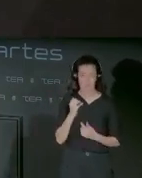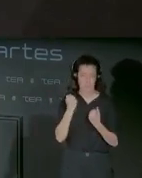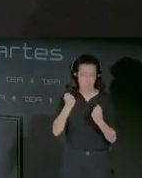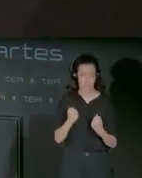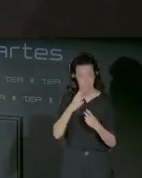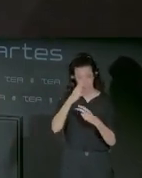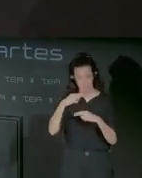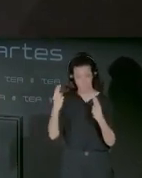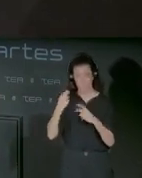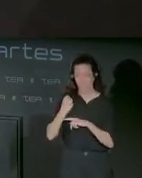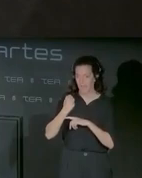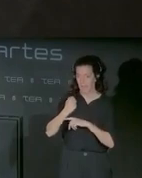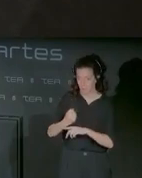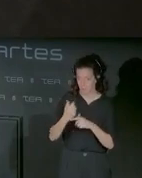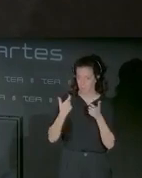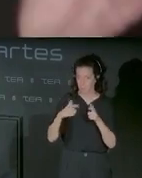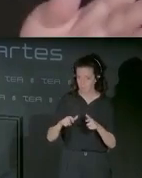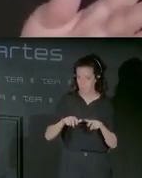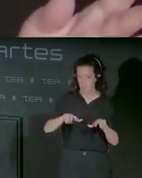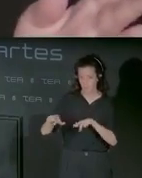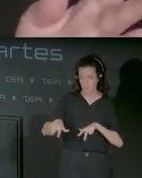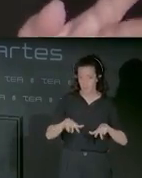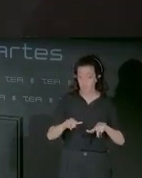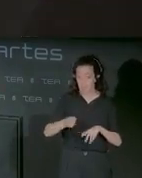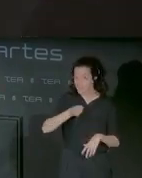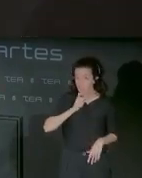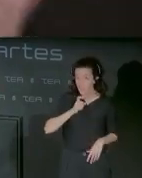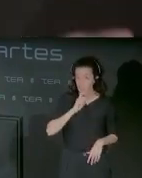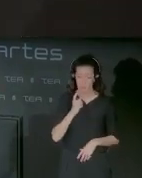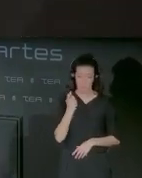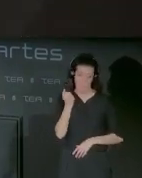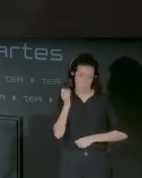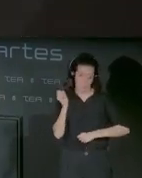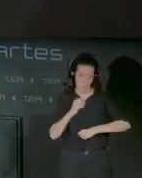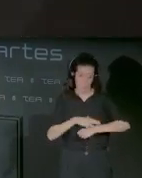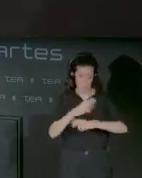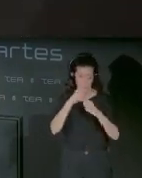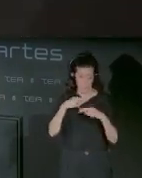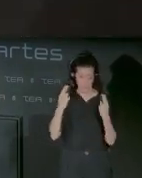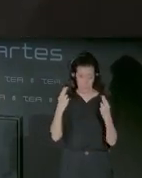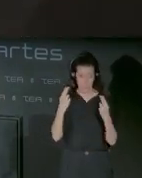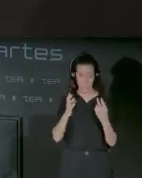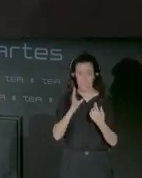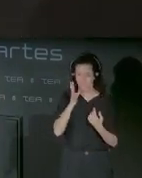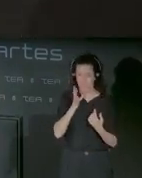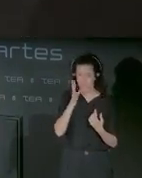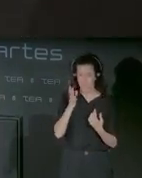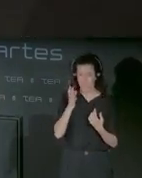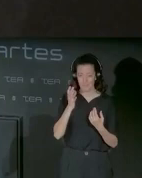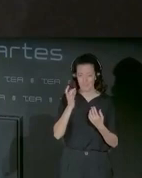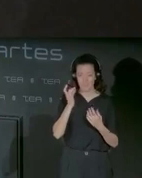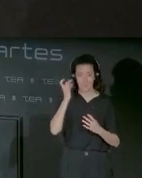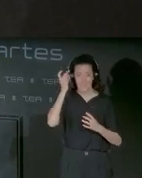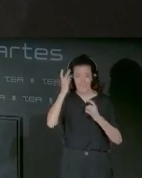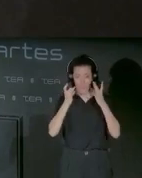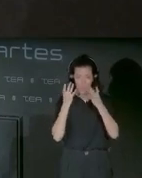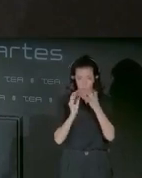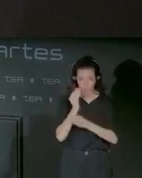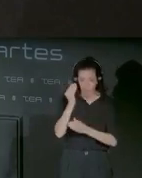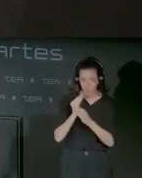public money, so that you have a diversity of creation, different languages, different stories. And you might wonder why I'm